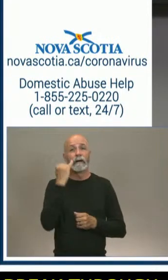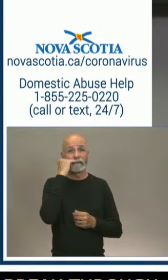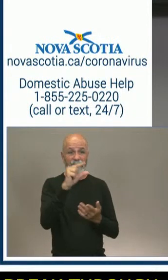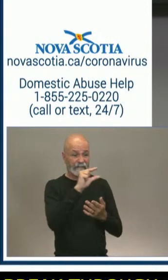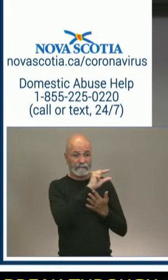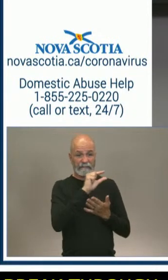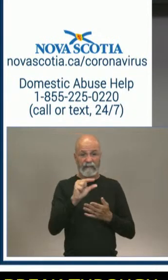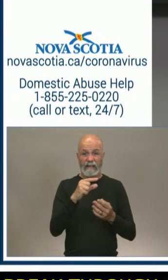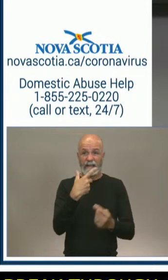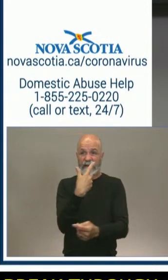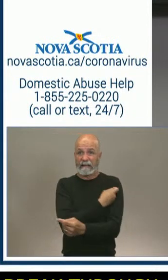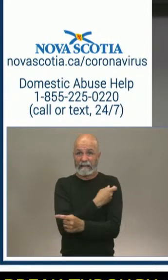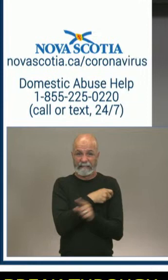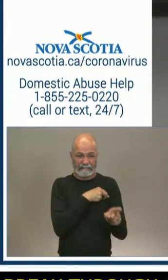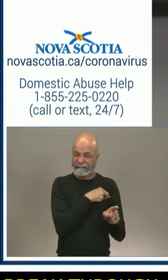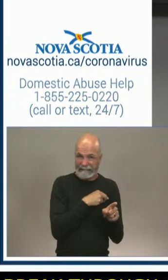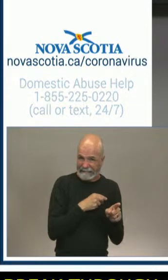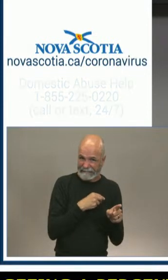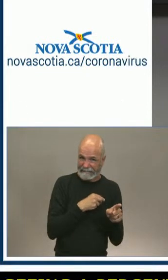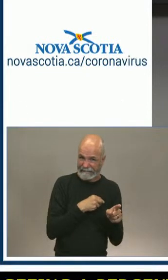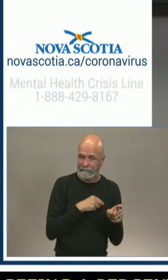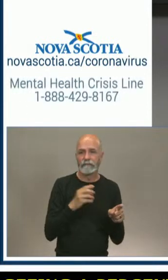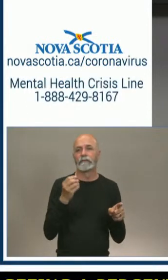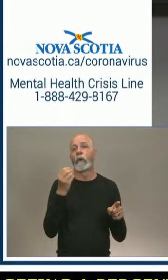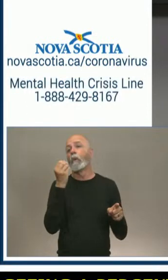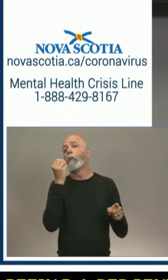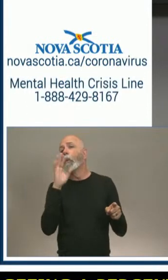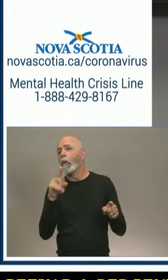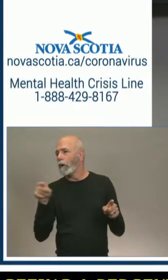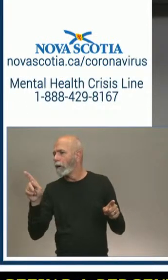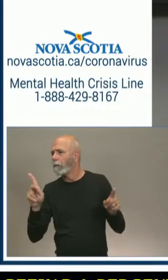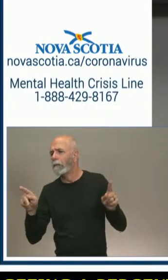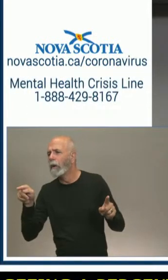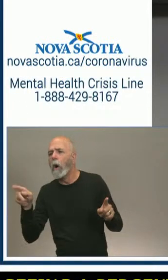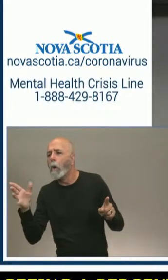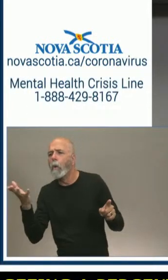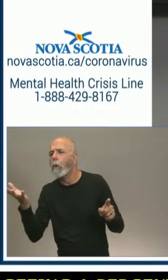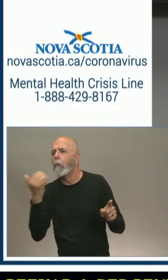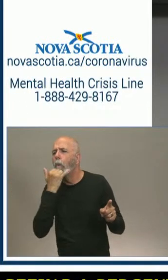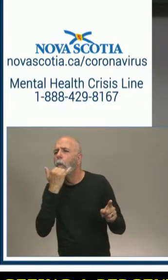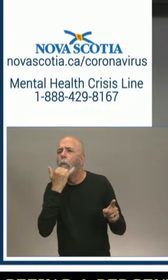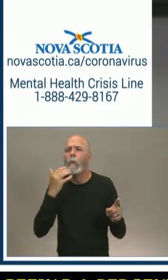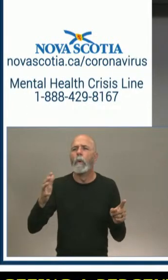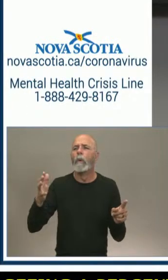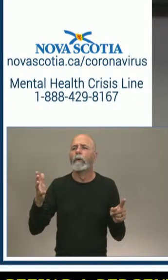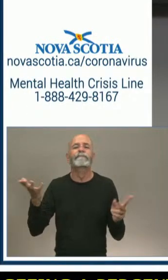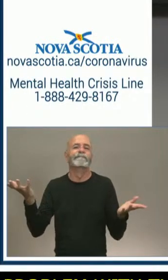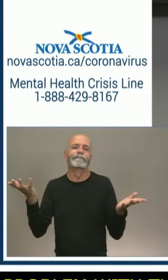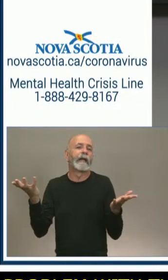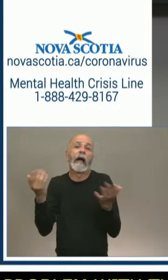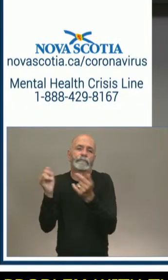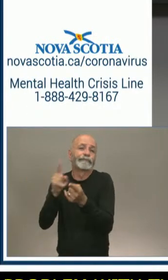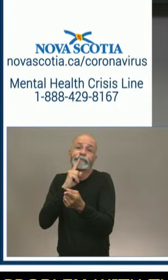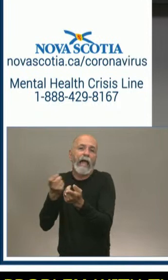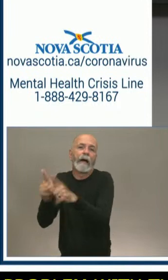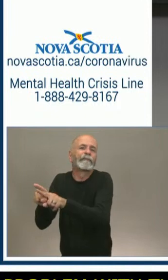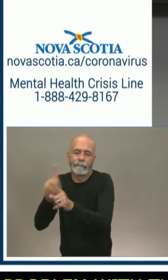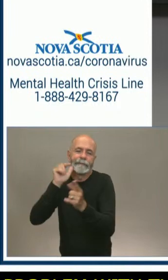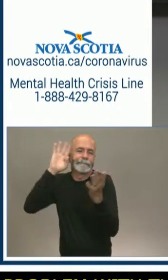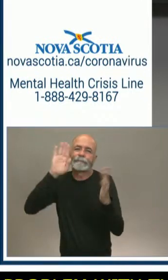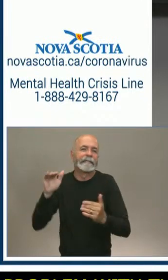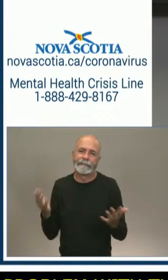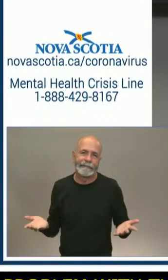Again, all these numbers are actually consistent with what we expect to happen. And what we will see as our total number